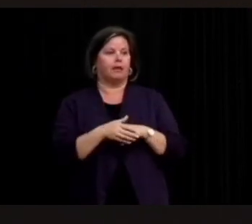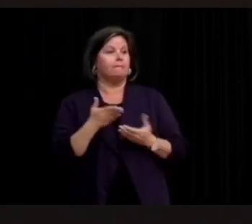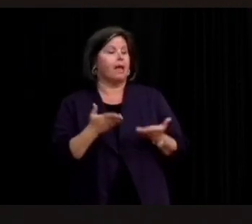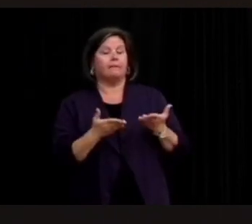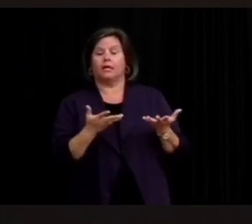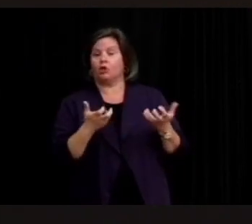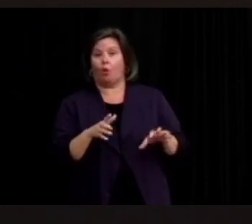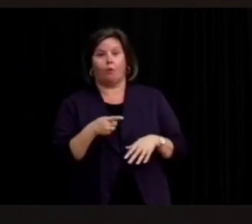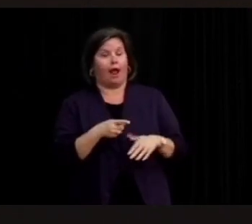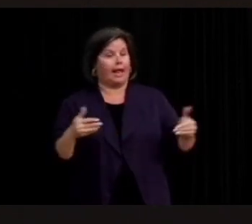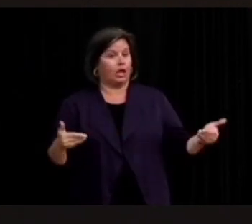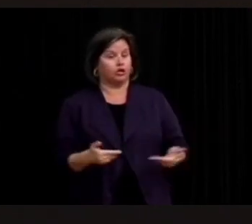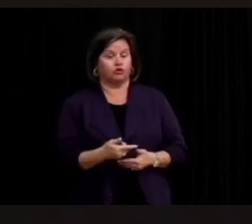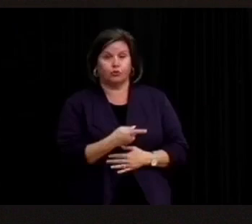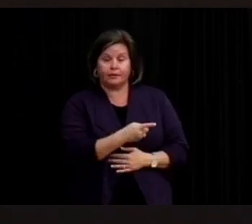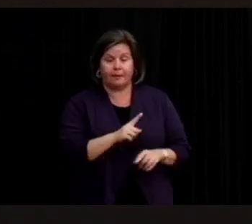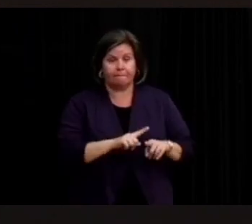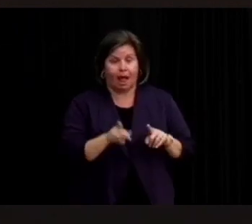introduced, but they will be.